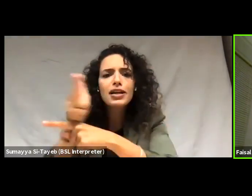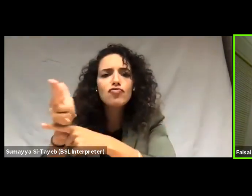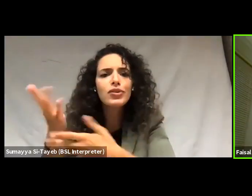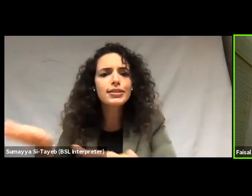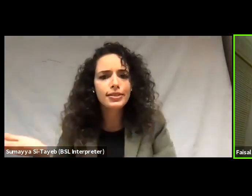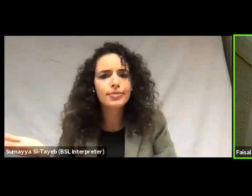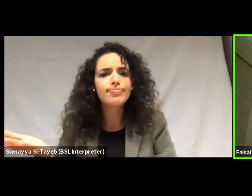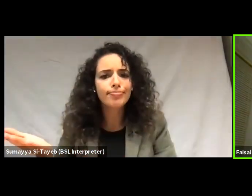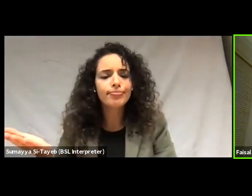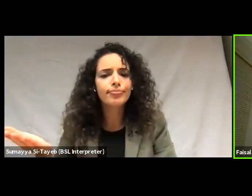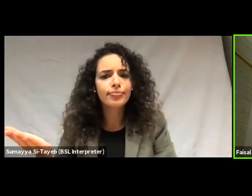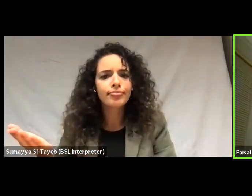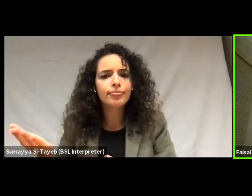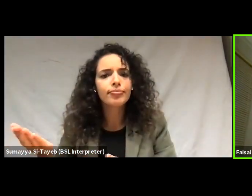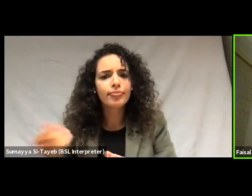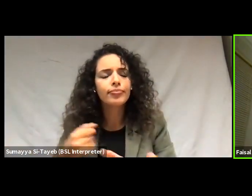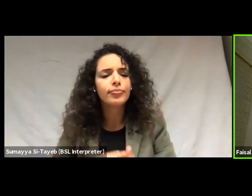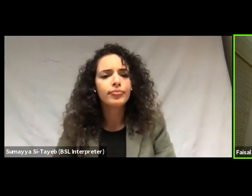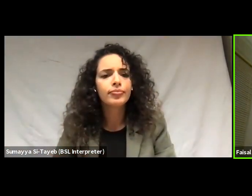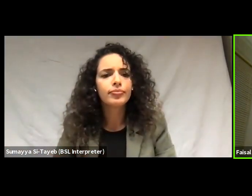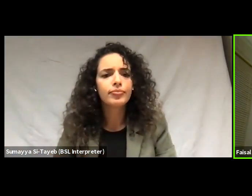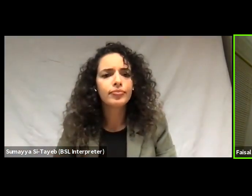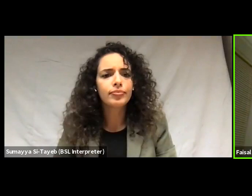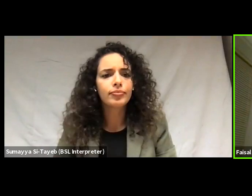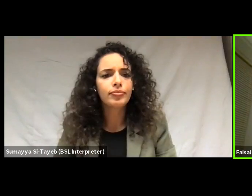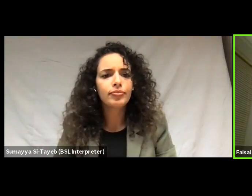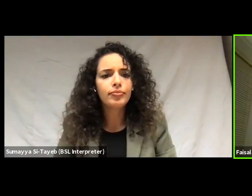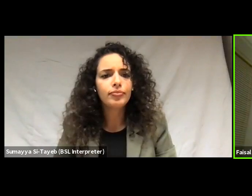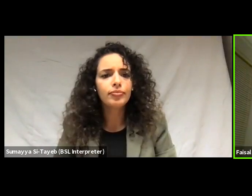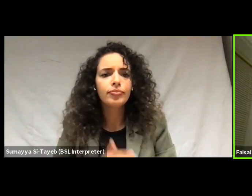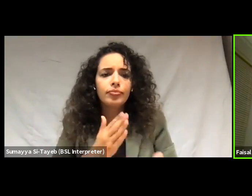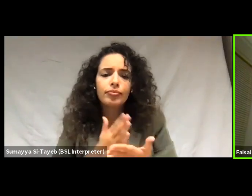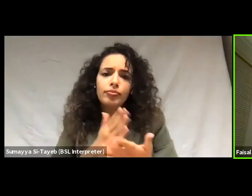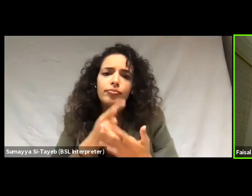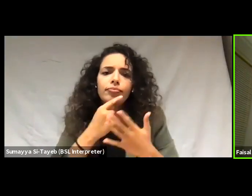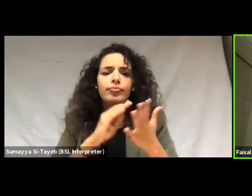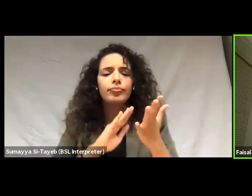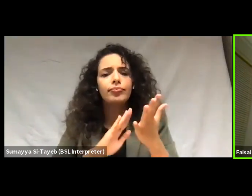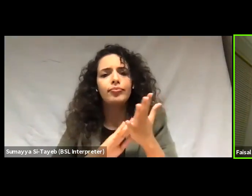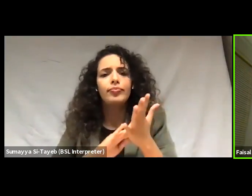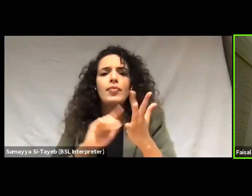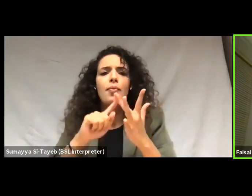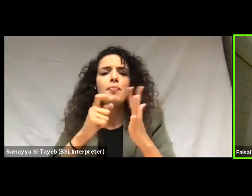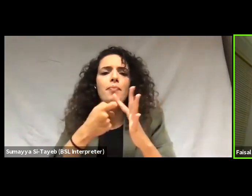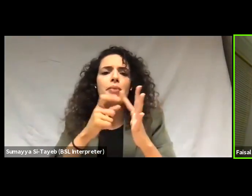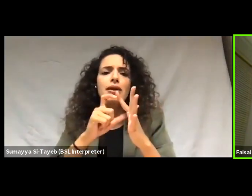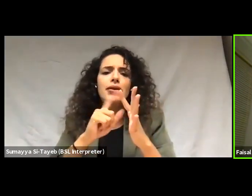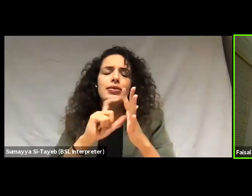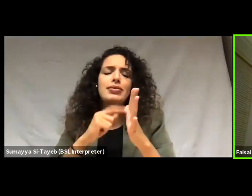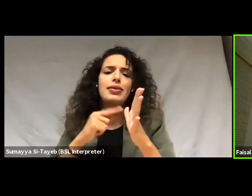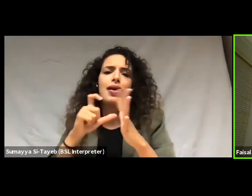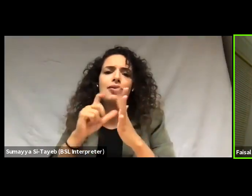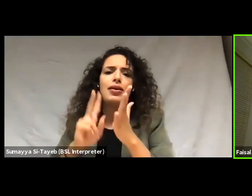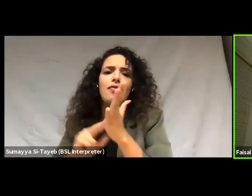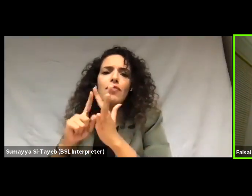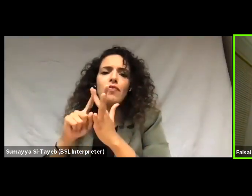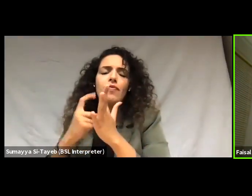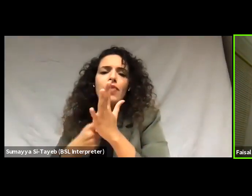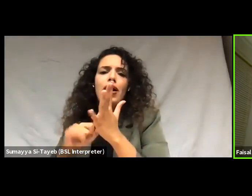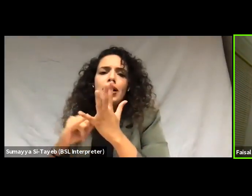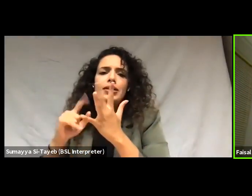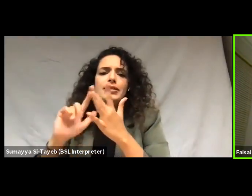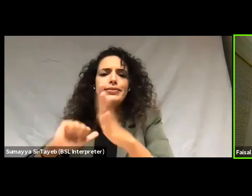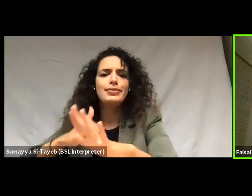A lot of credit I think I need to pay tribute to Miqdad Versi, who set the Center for Media Monitoring up, because he's